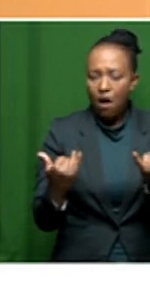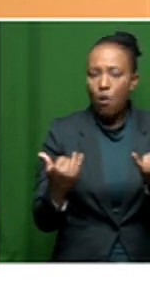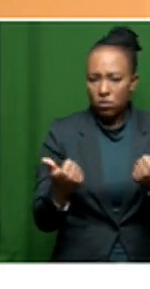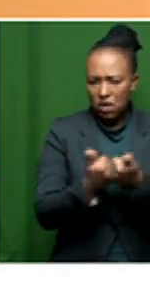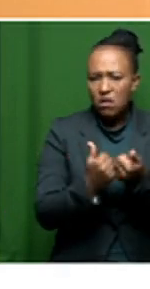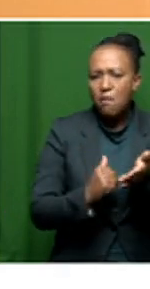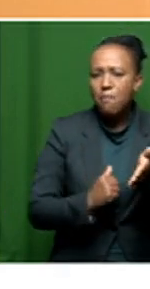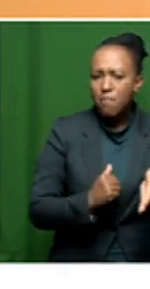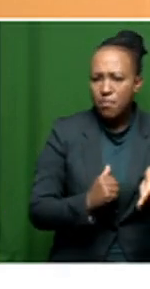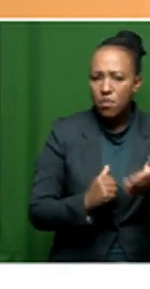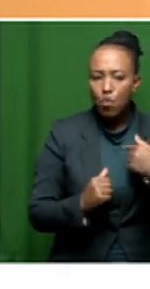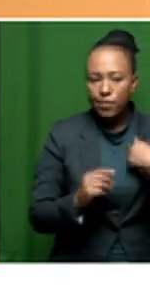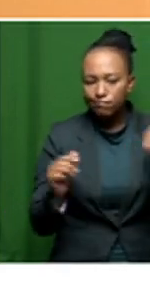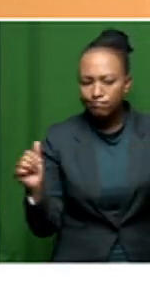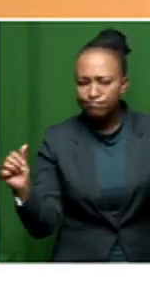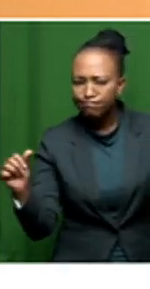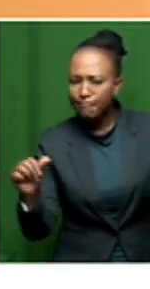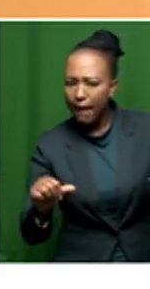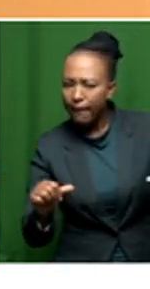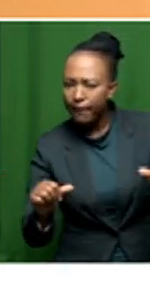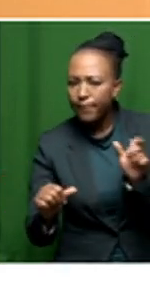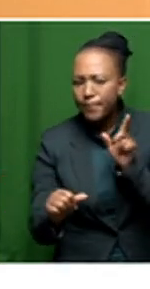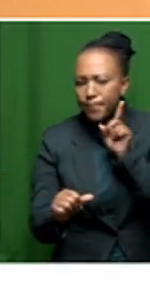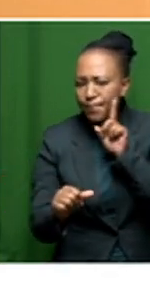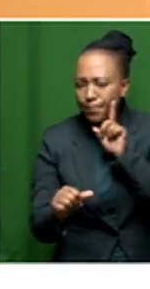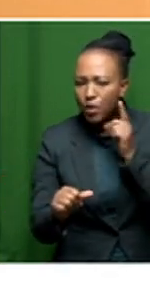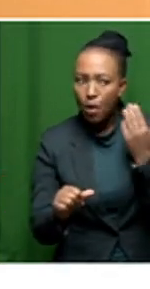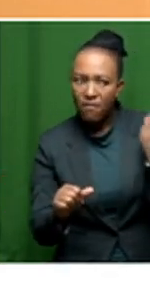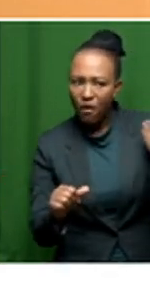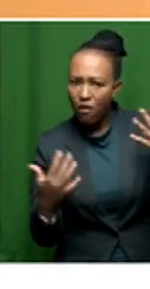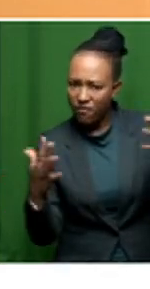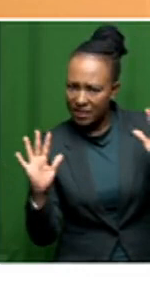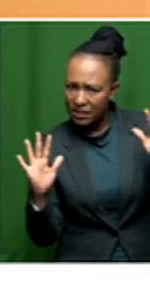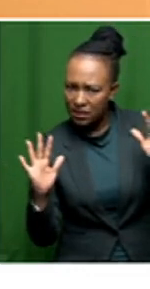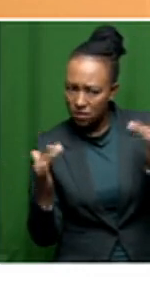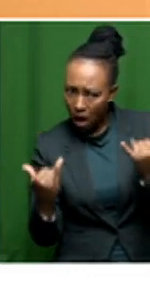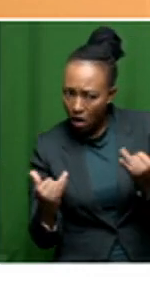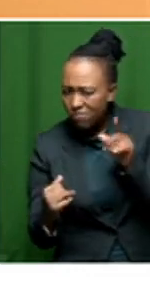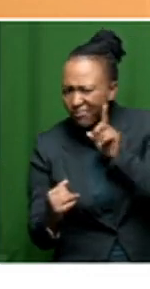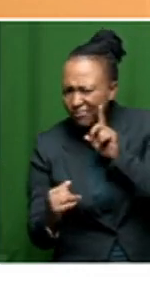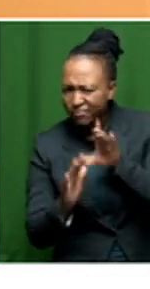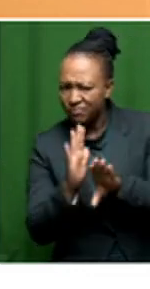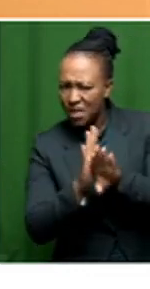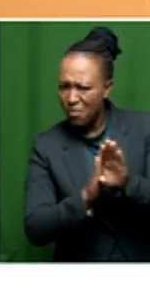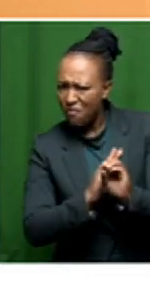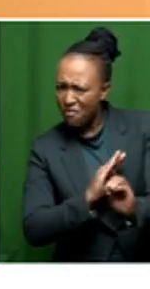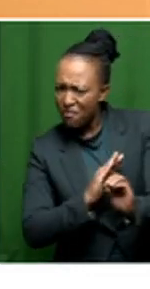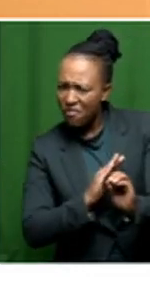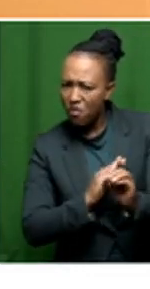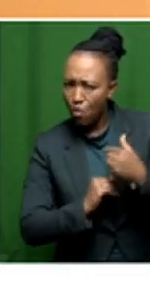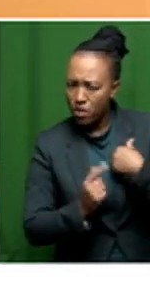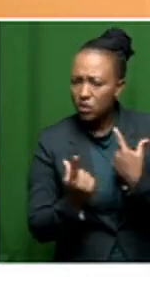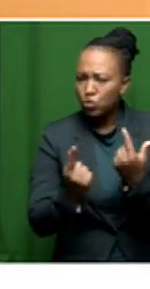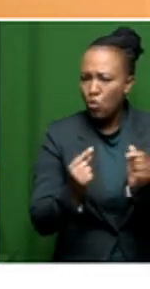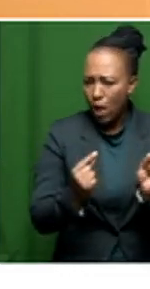come back to see that on what we've got last, is it any improvement, and what more can we